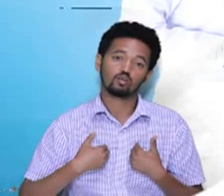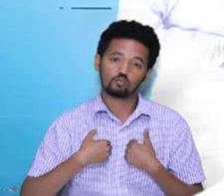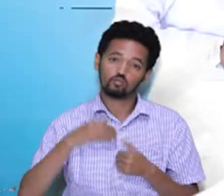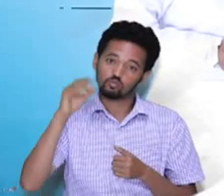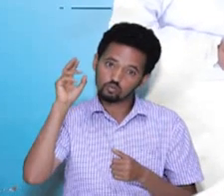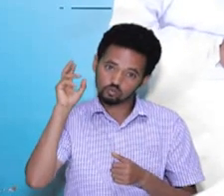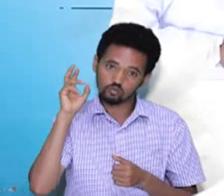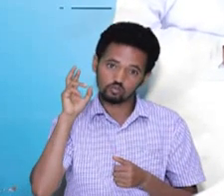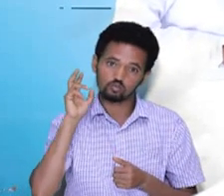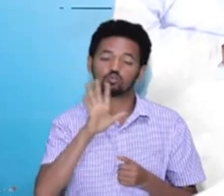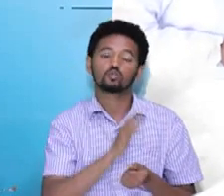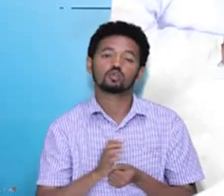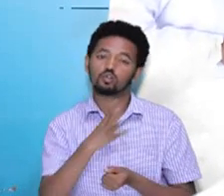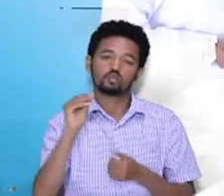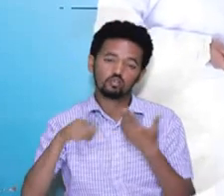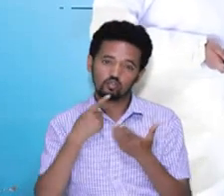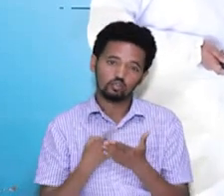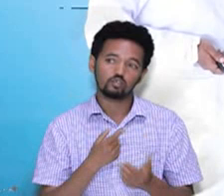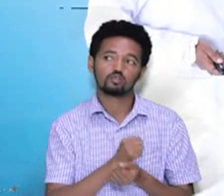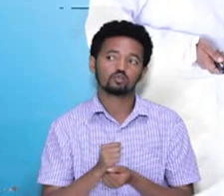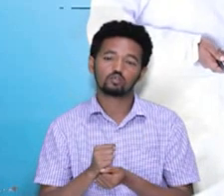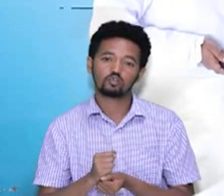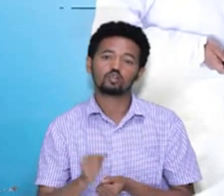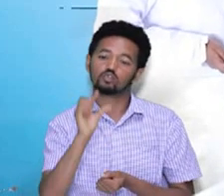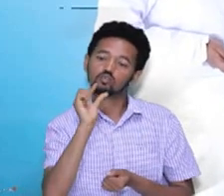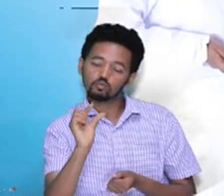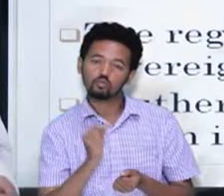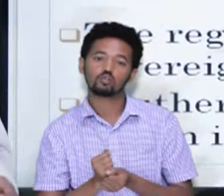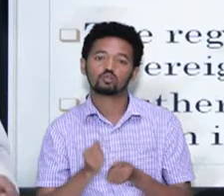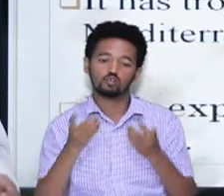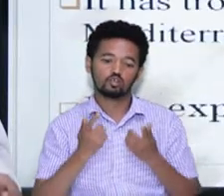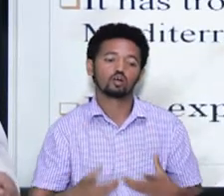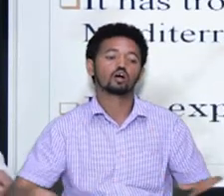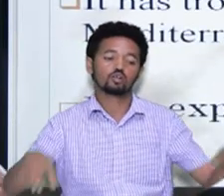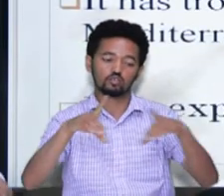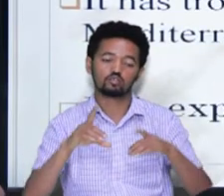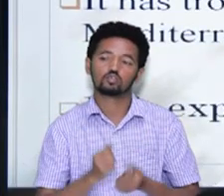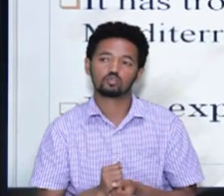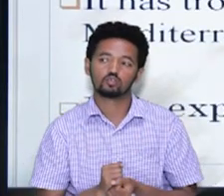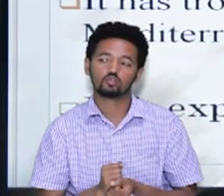states, and this region is the smallest region.